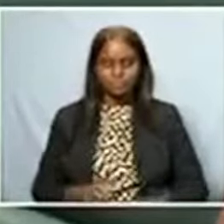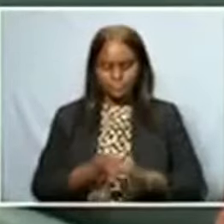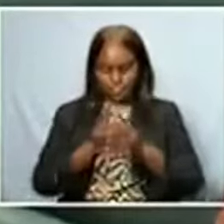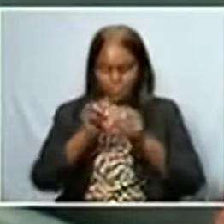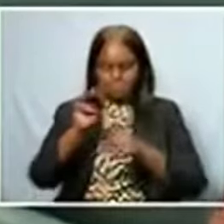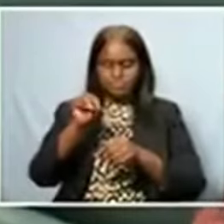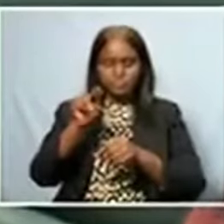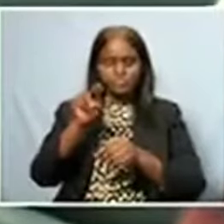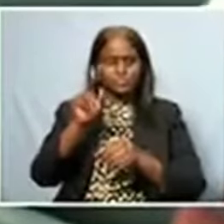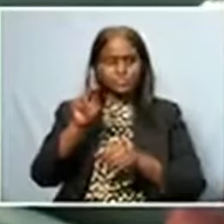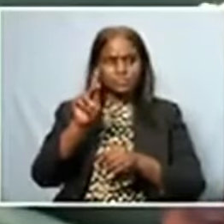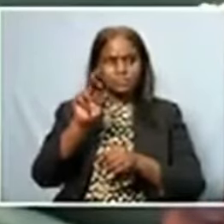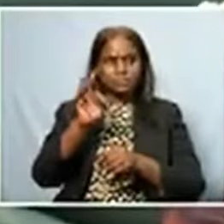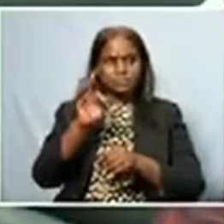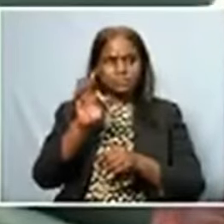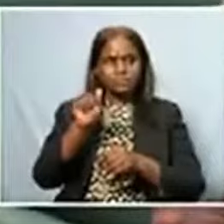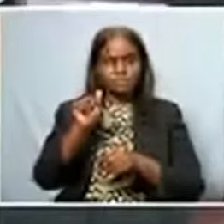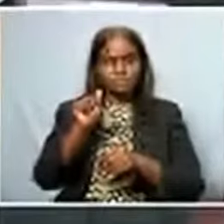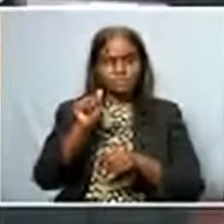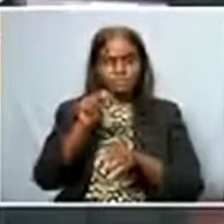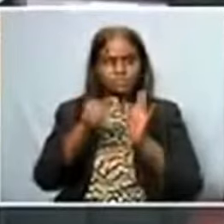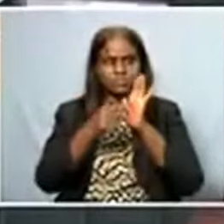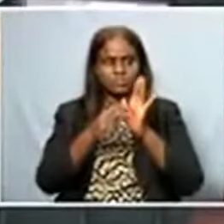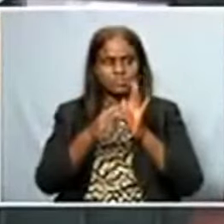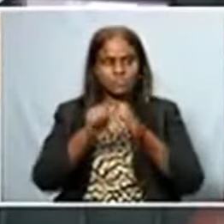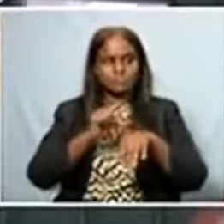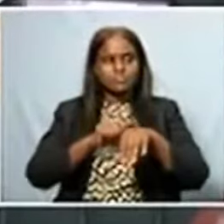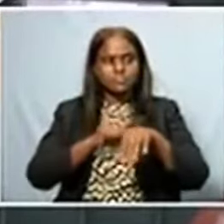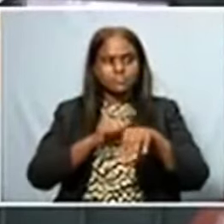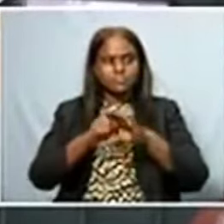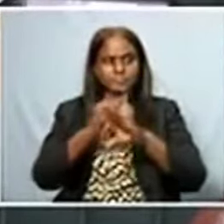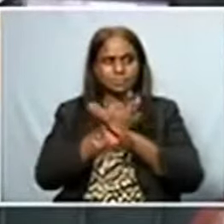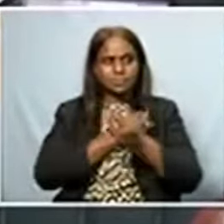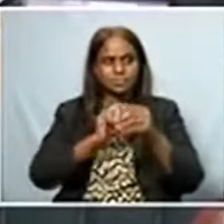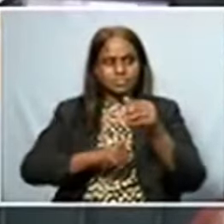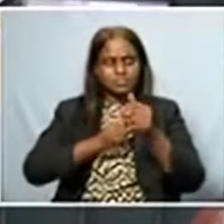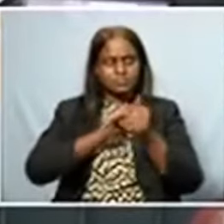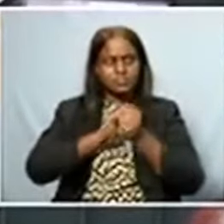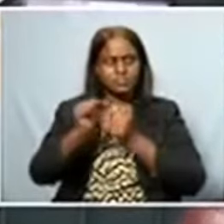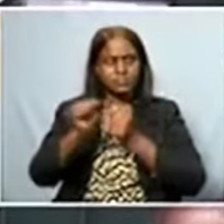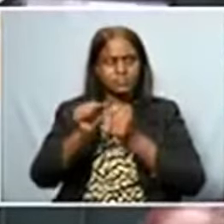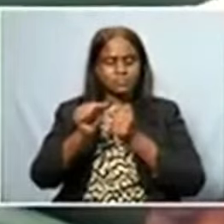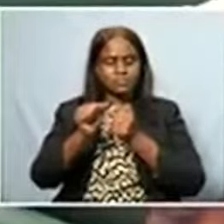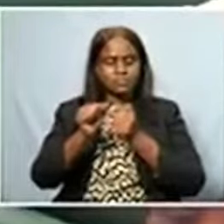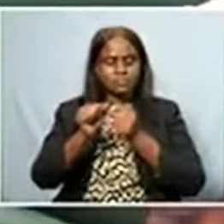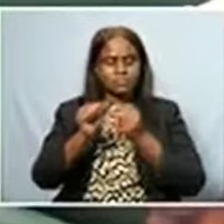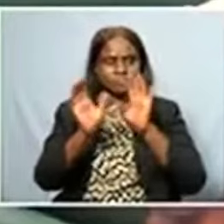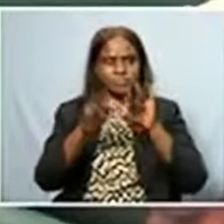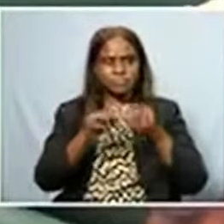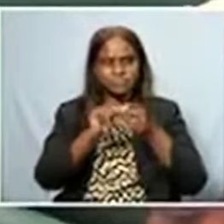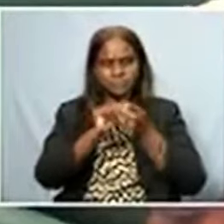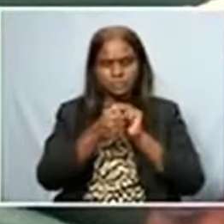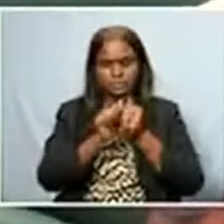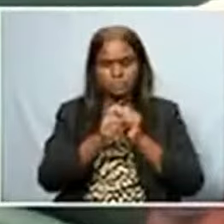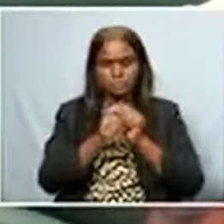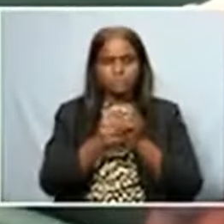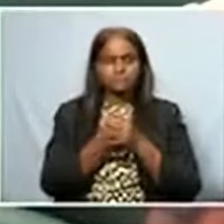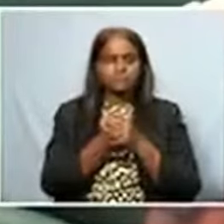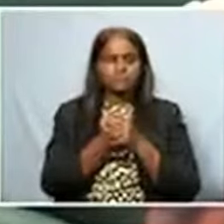Mr. Kafwaya, you should indicate in time before we pass. So we skipped your amendment.